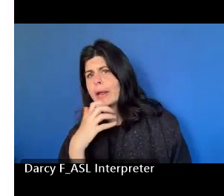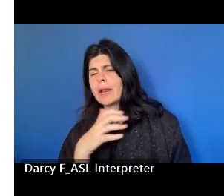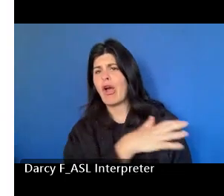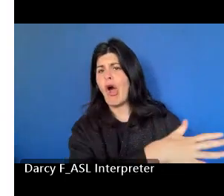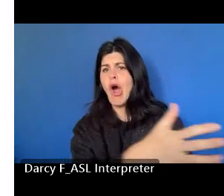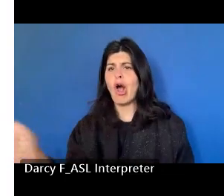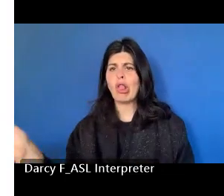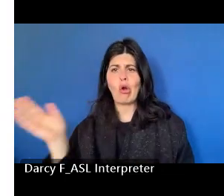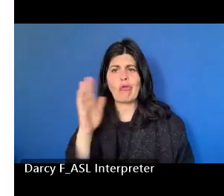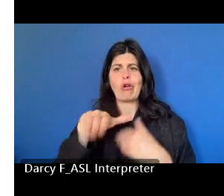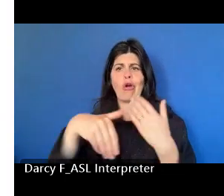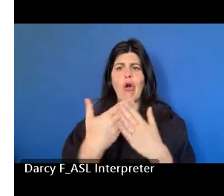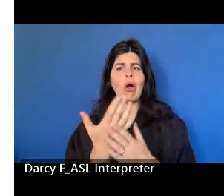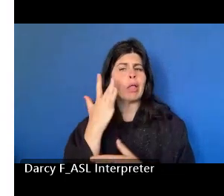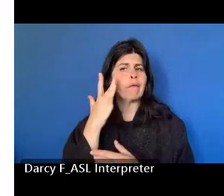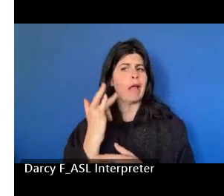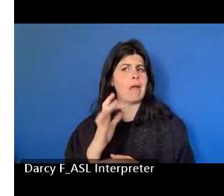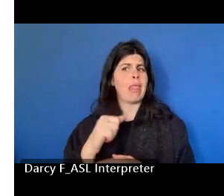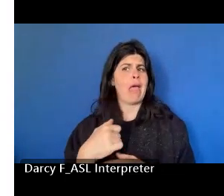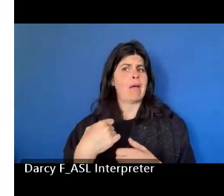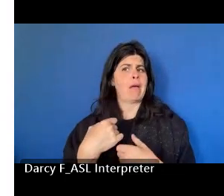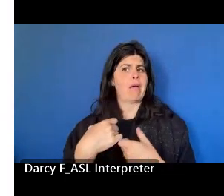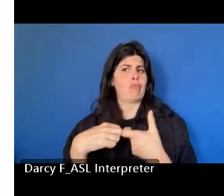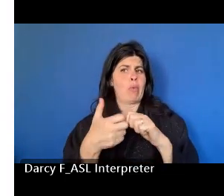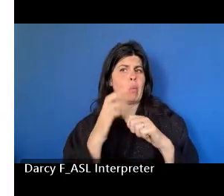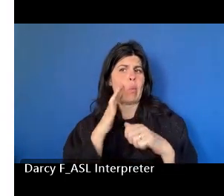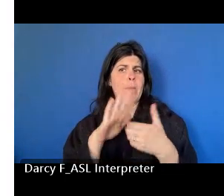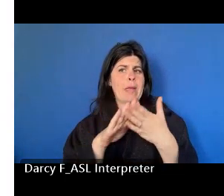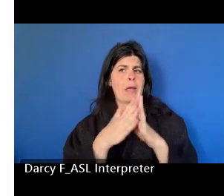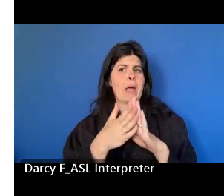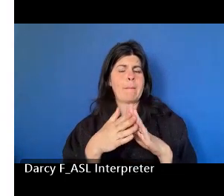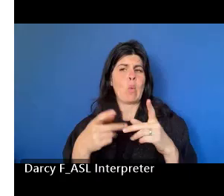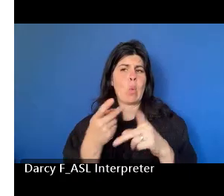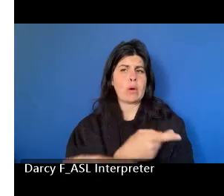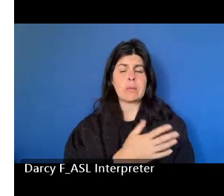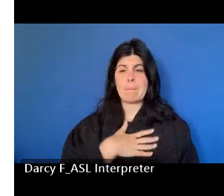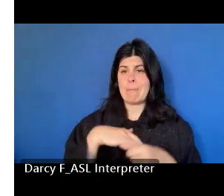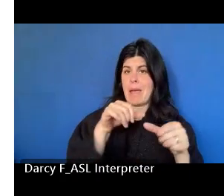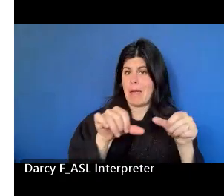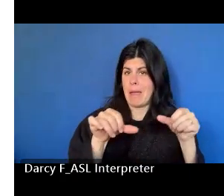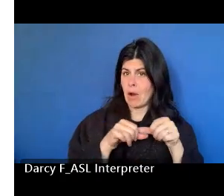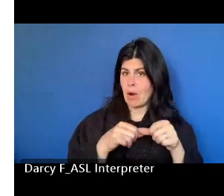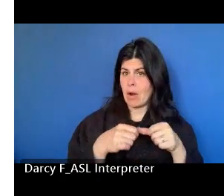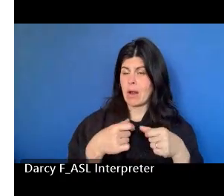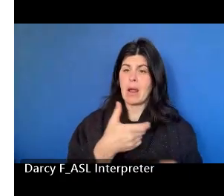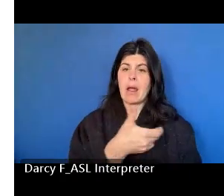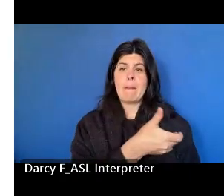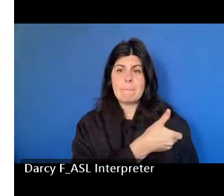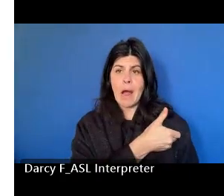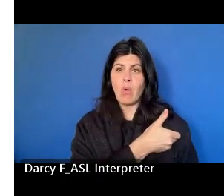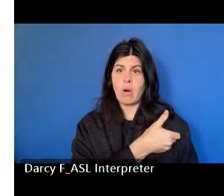California would make that problem worse. In my area, power outages happen at least once a month. I receive text